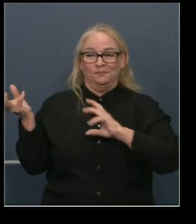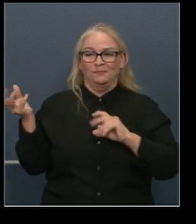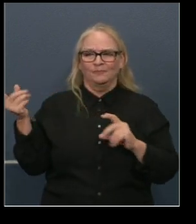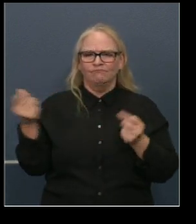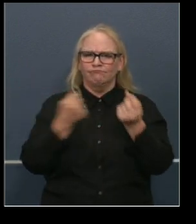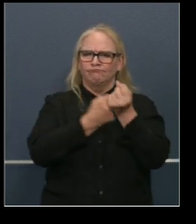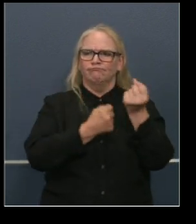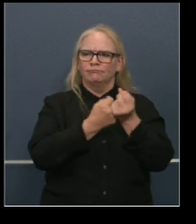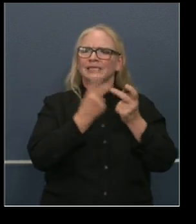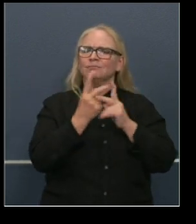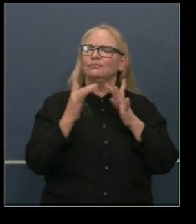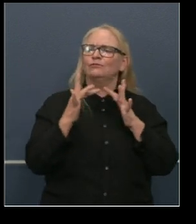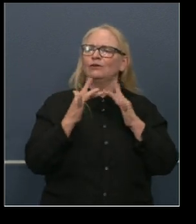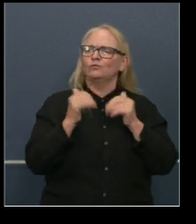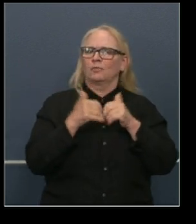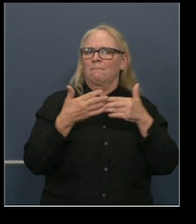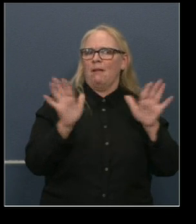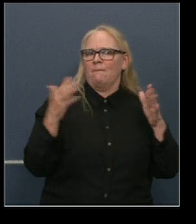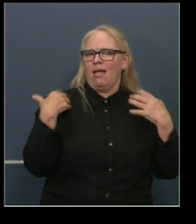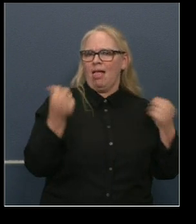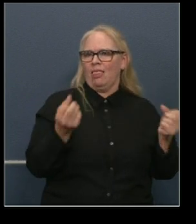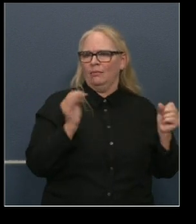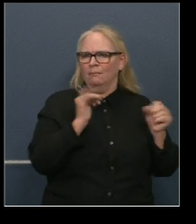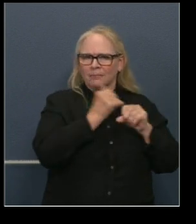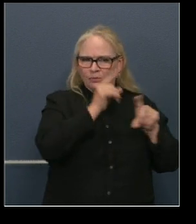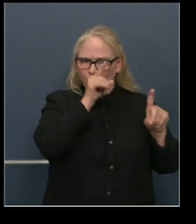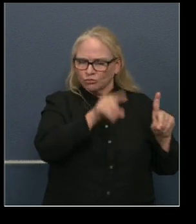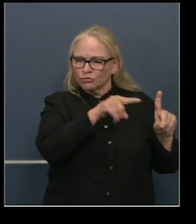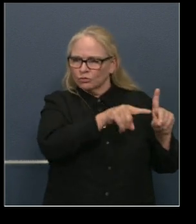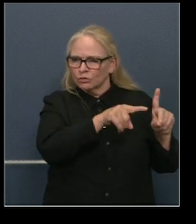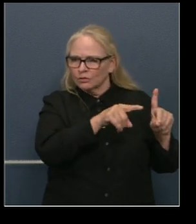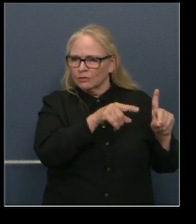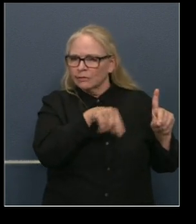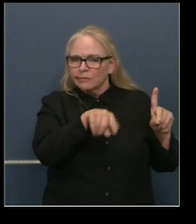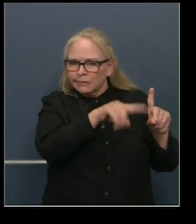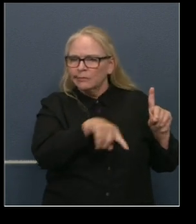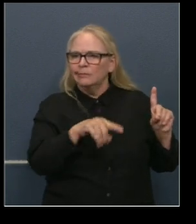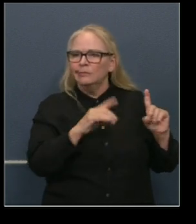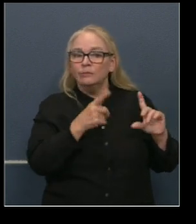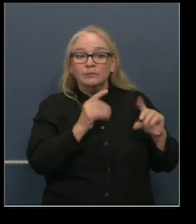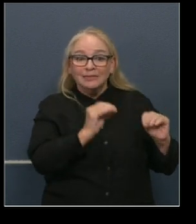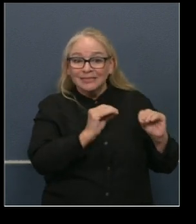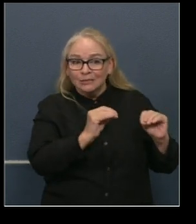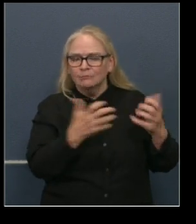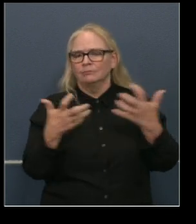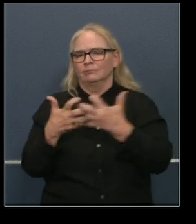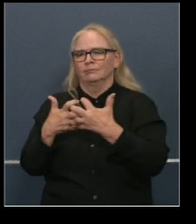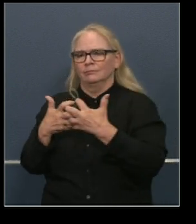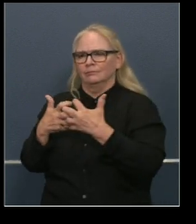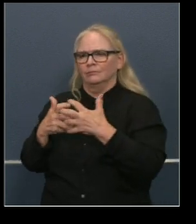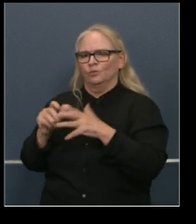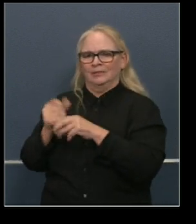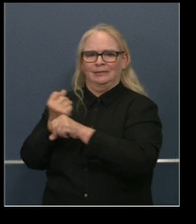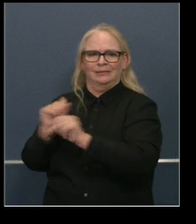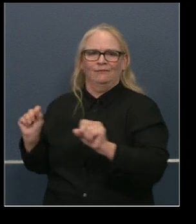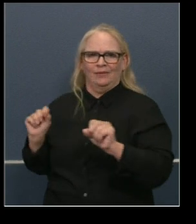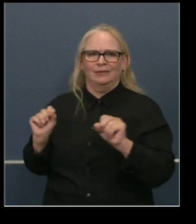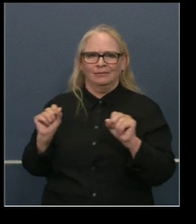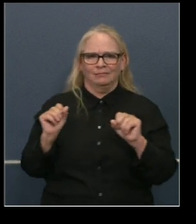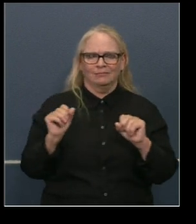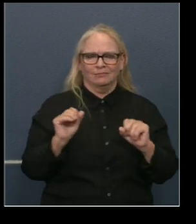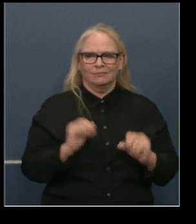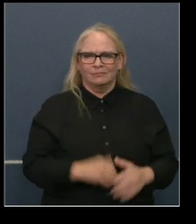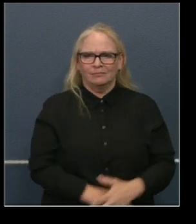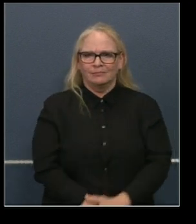and health departments, so that the toggling that we're going to need to do between the